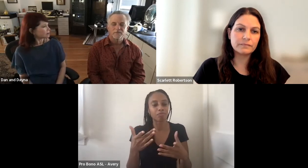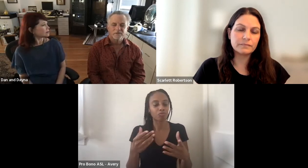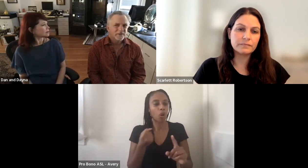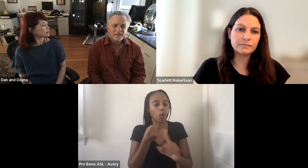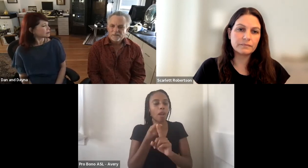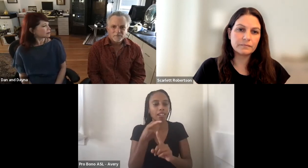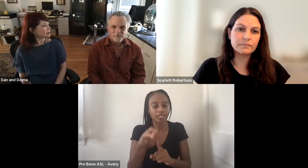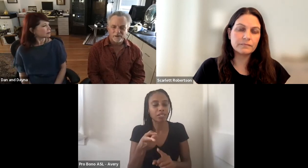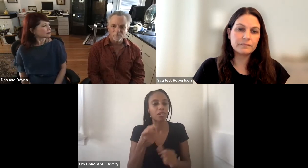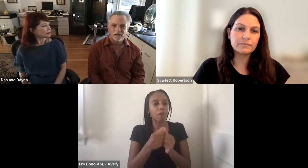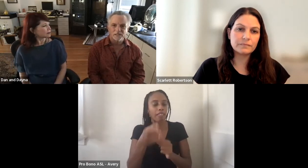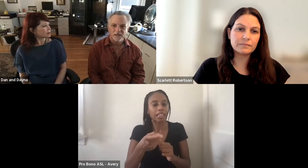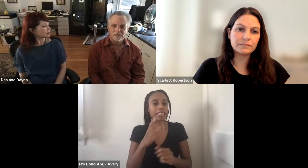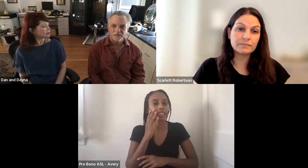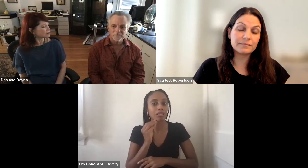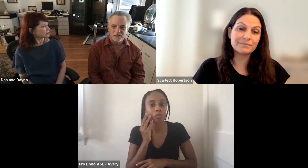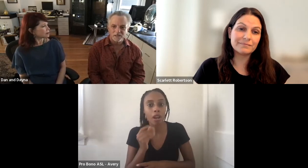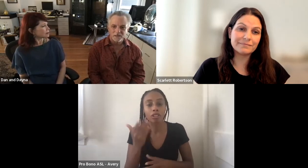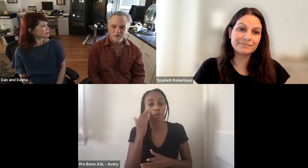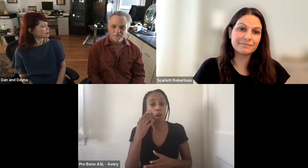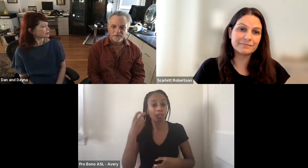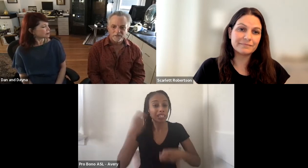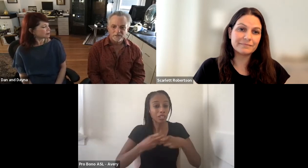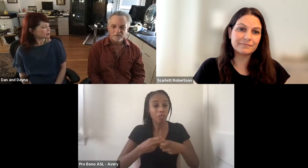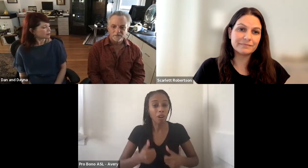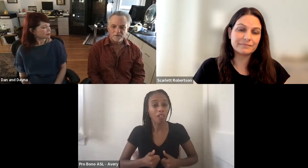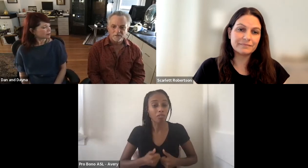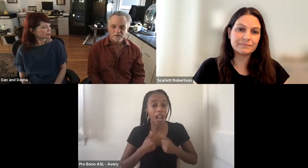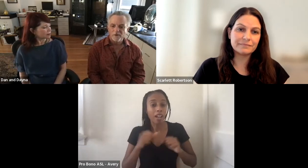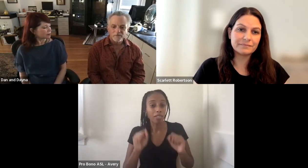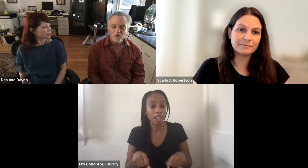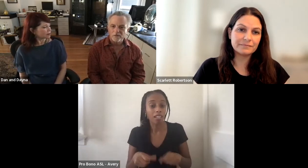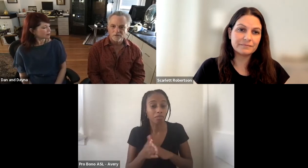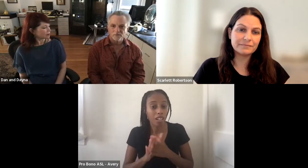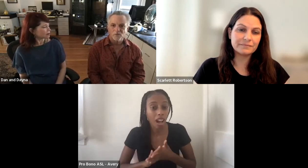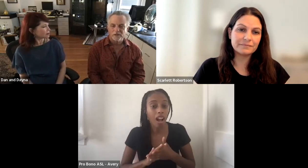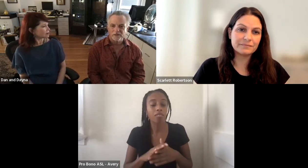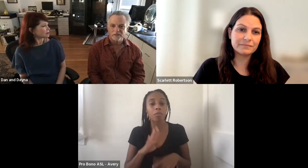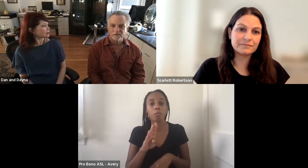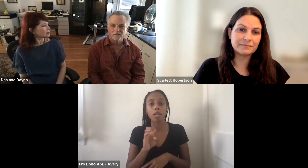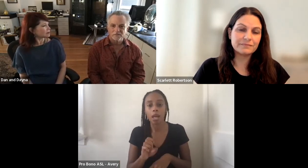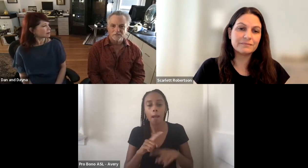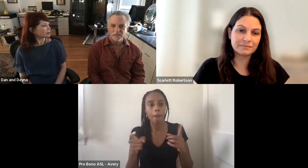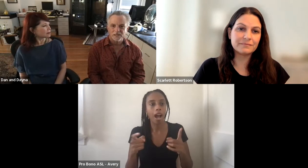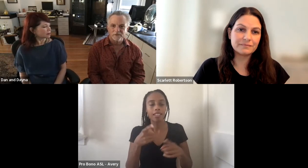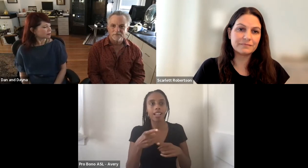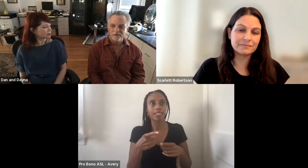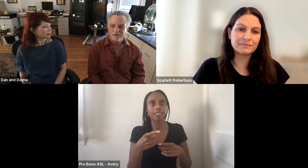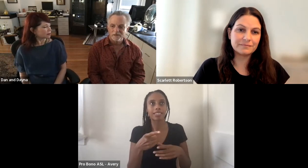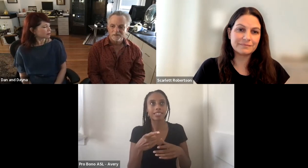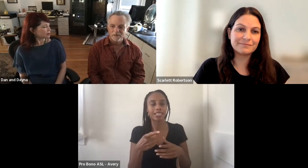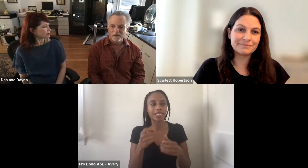It's affecting them in profound ways. And that, to me, is above all the most rewarding thing to see that